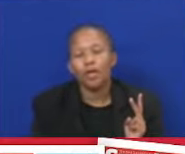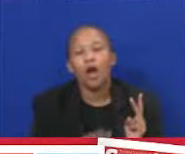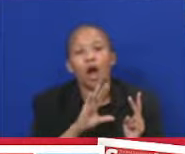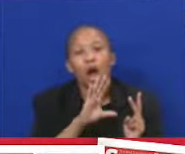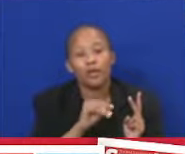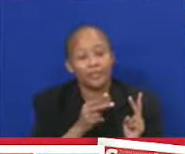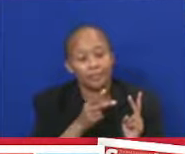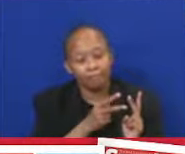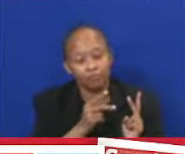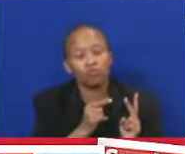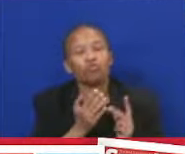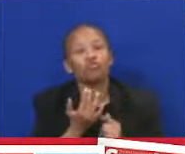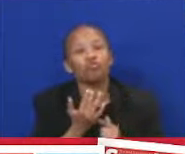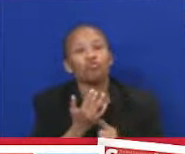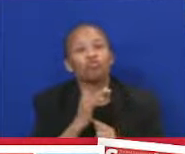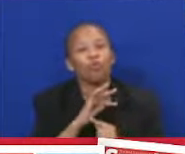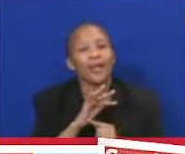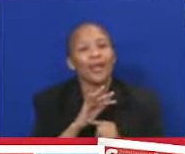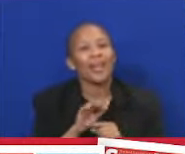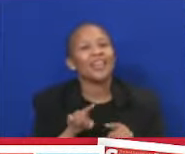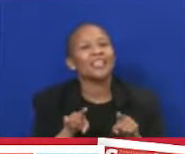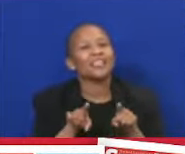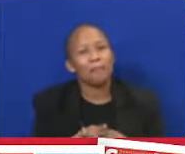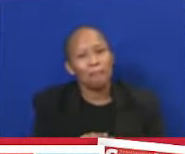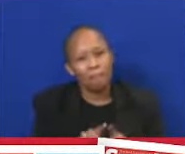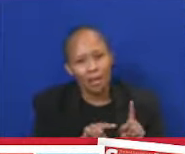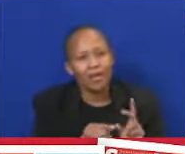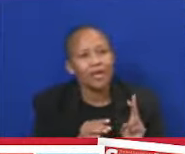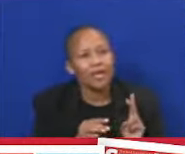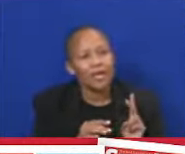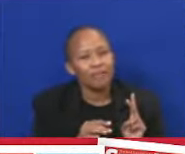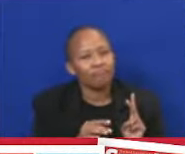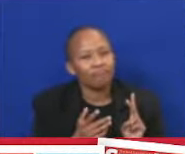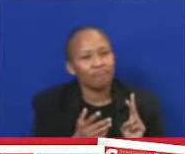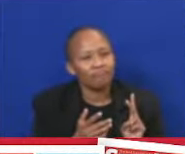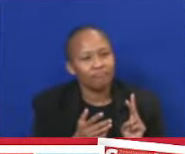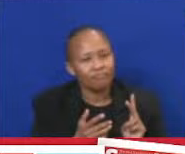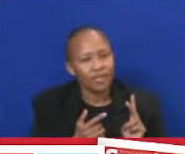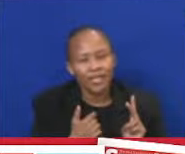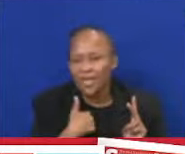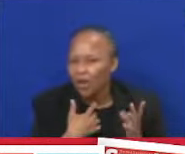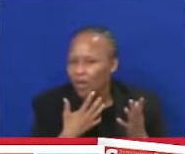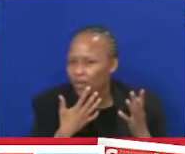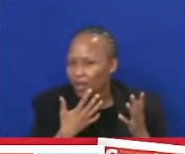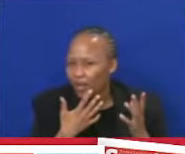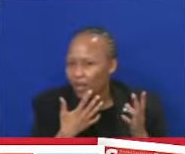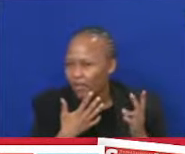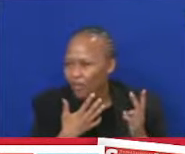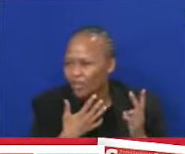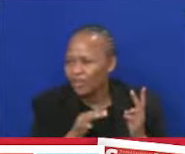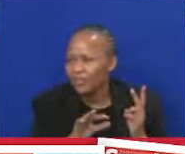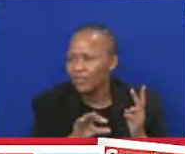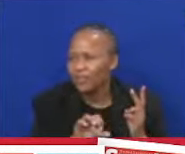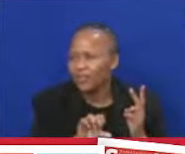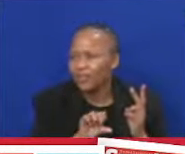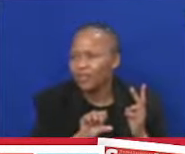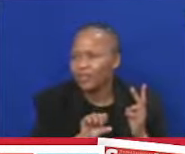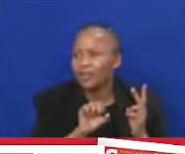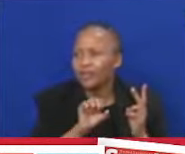And they indicated that they didn't have a safe in the room where they